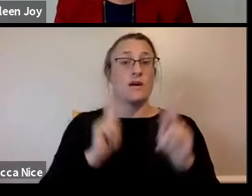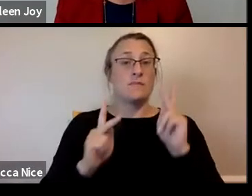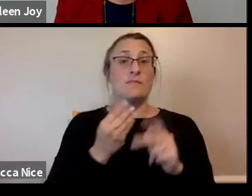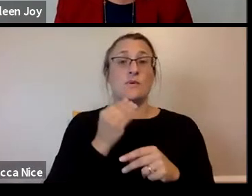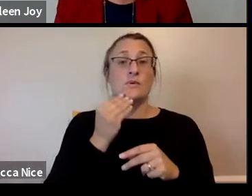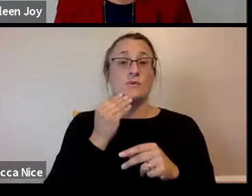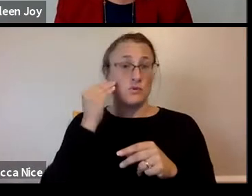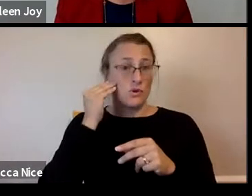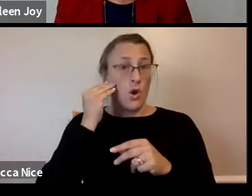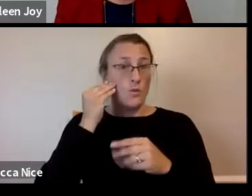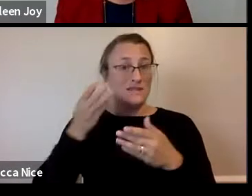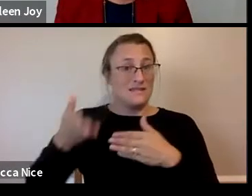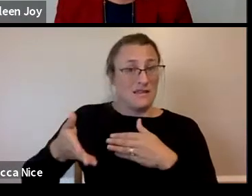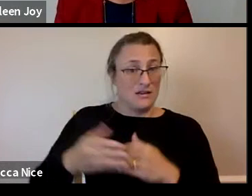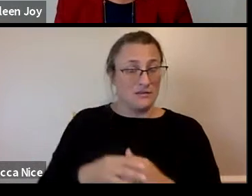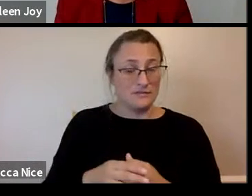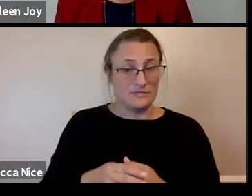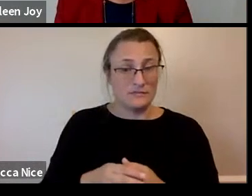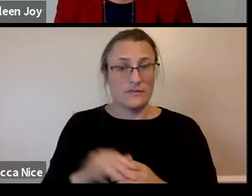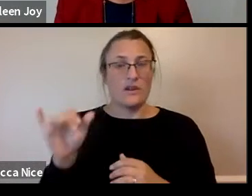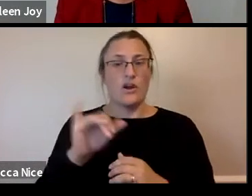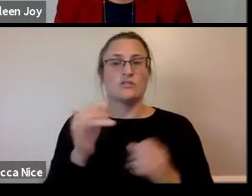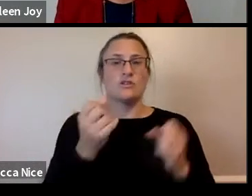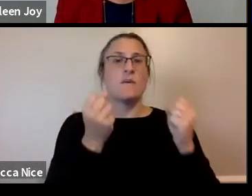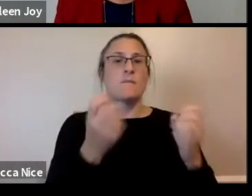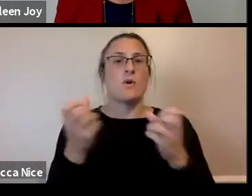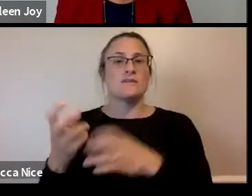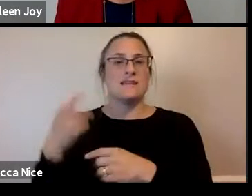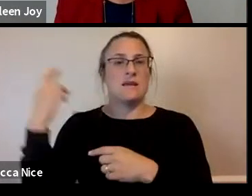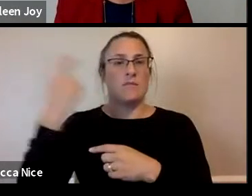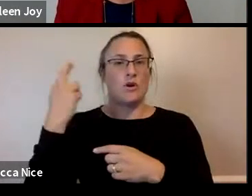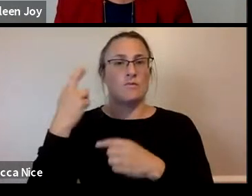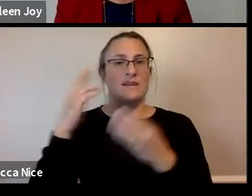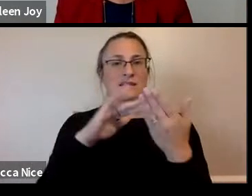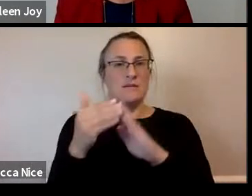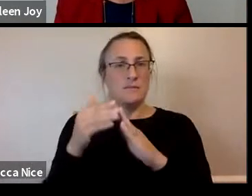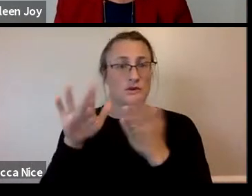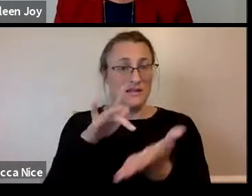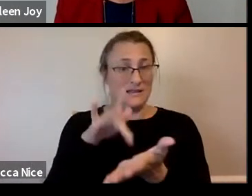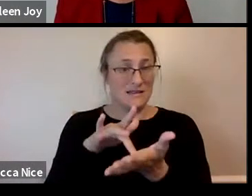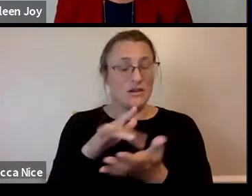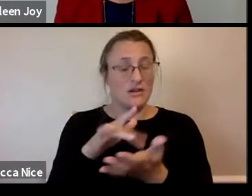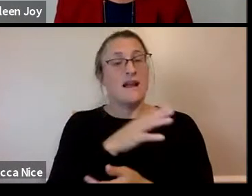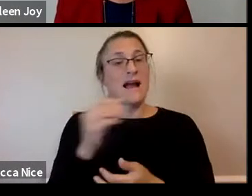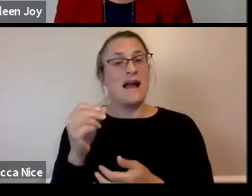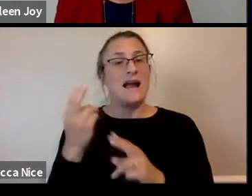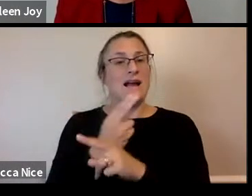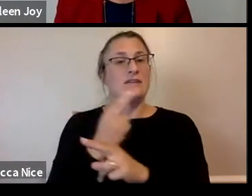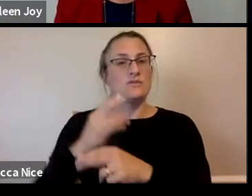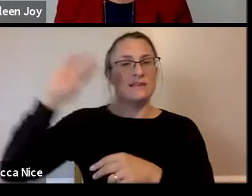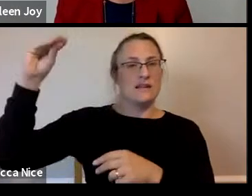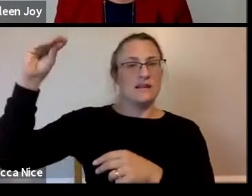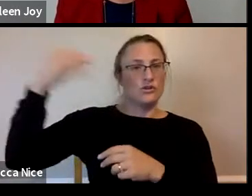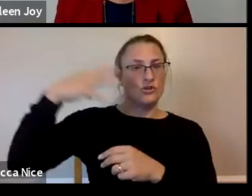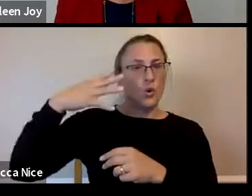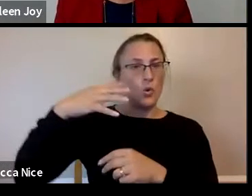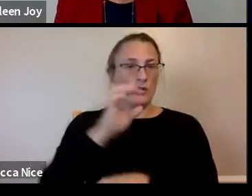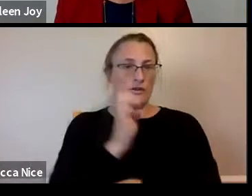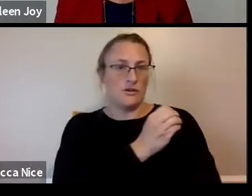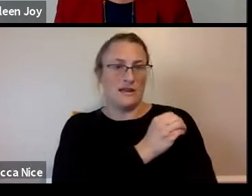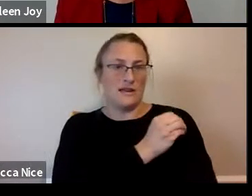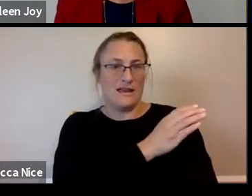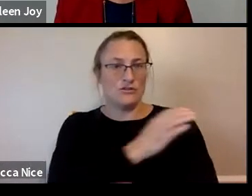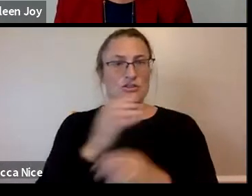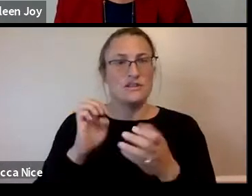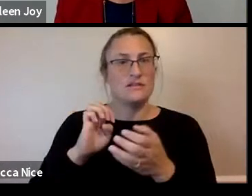much needed multi-purpose community center, and the use of solar energy that includes energy to the